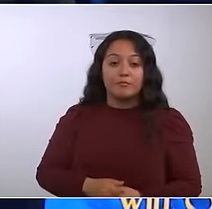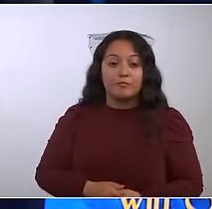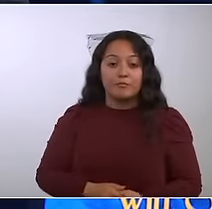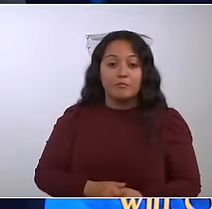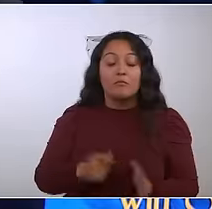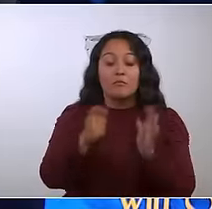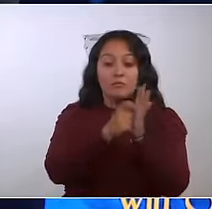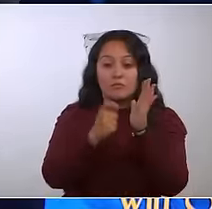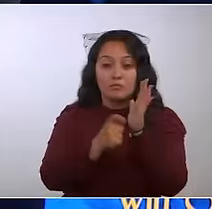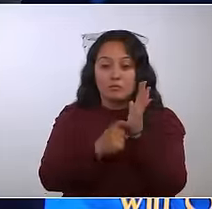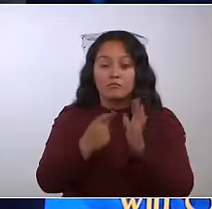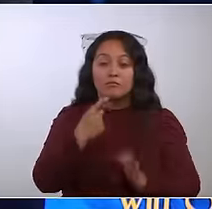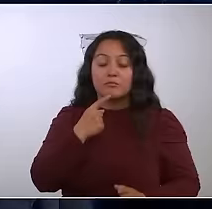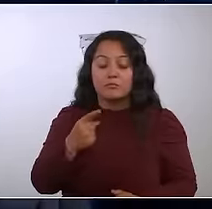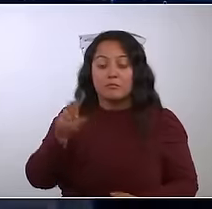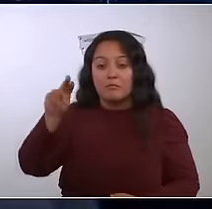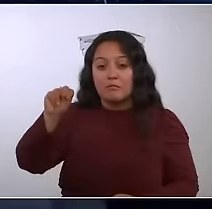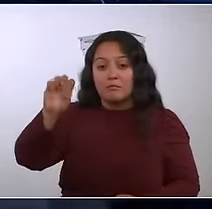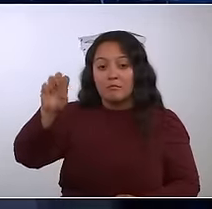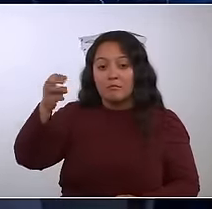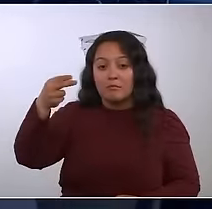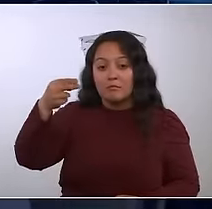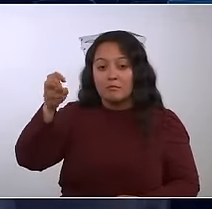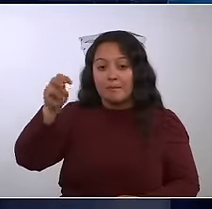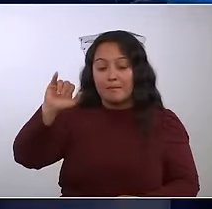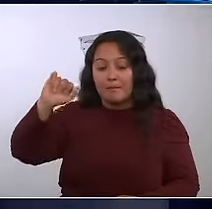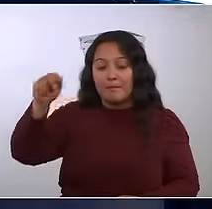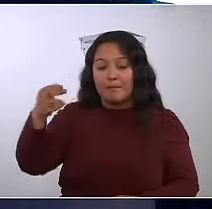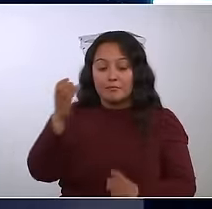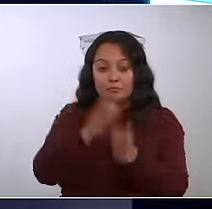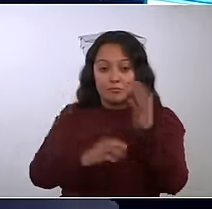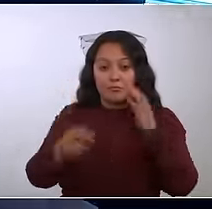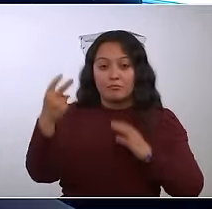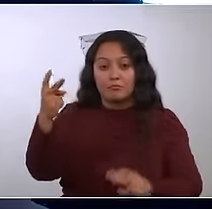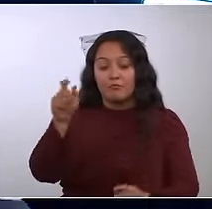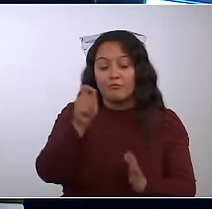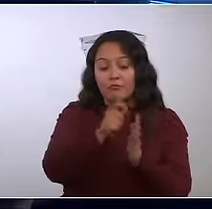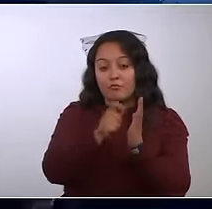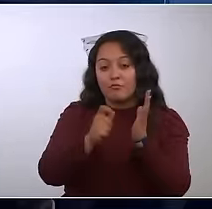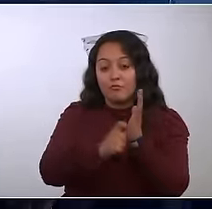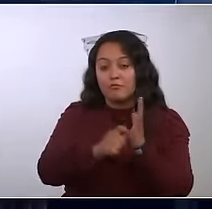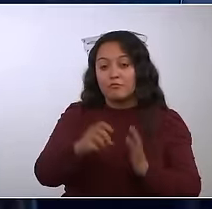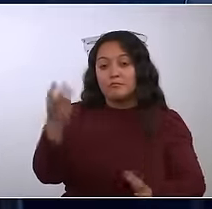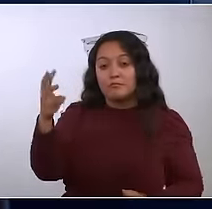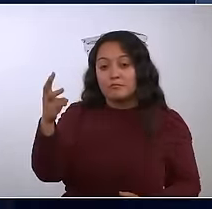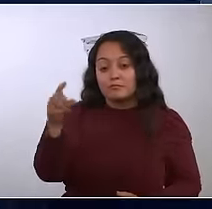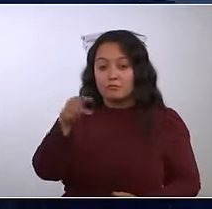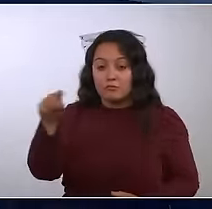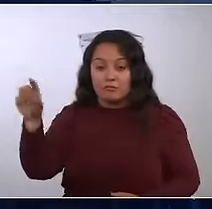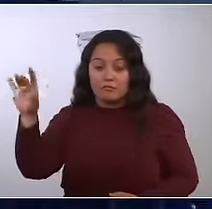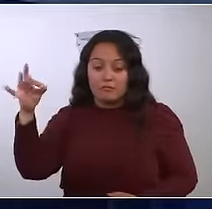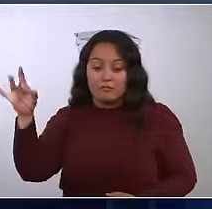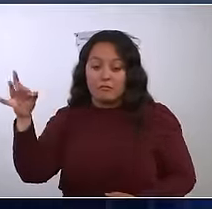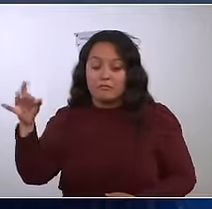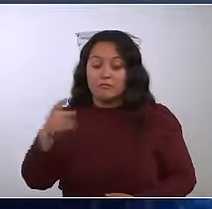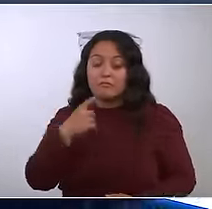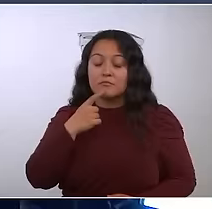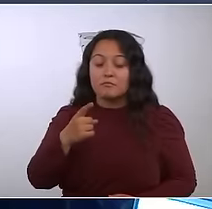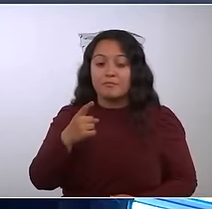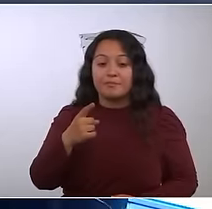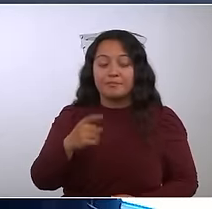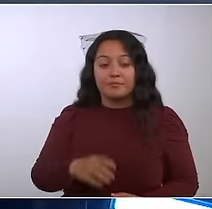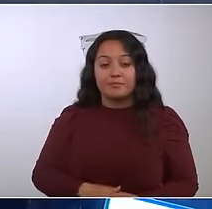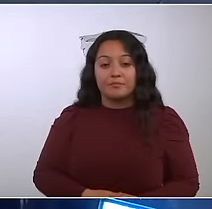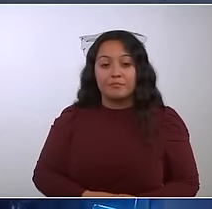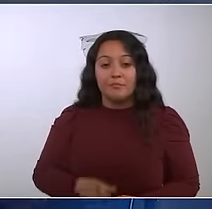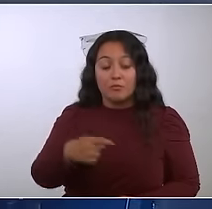luego. Look at what the scripture says. Nehemiah chapter 2. Nehemías capítulo 2. Verse 17 and 18. Versículo 17 then and 18. I said to them. Dice, les dije, pues, you